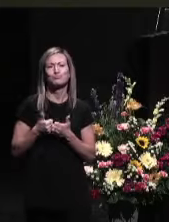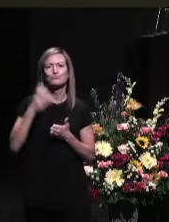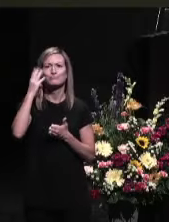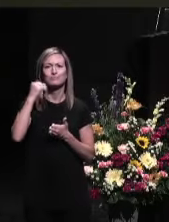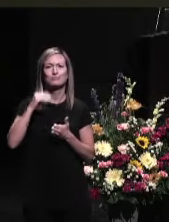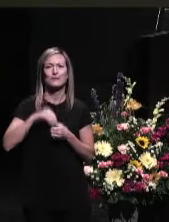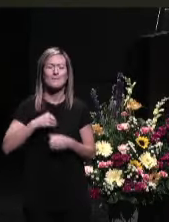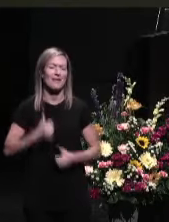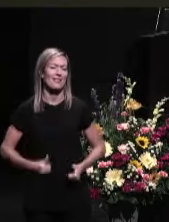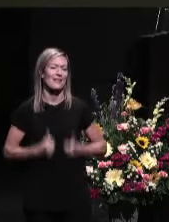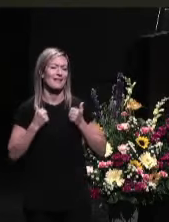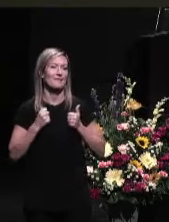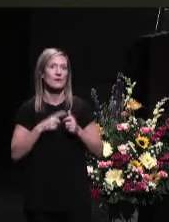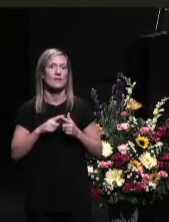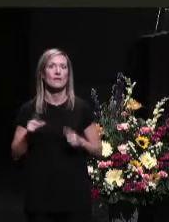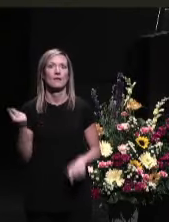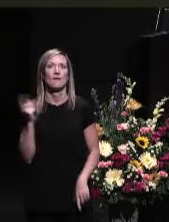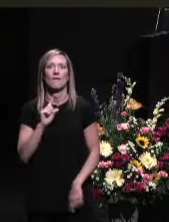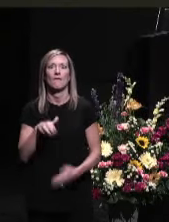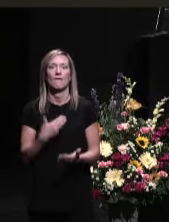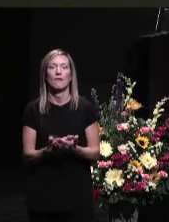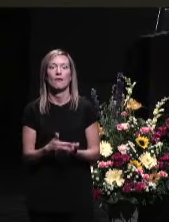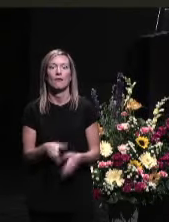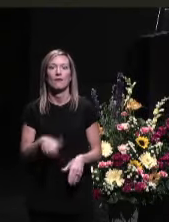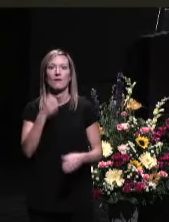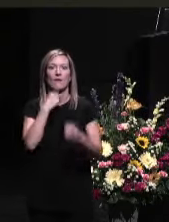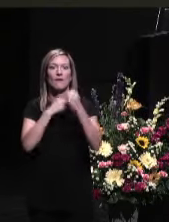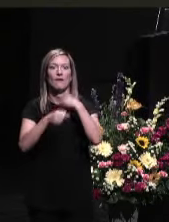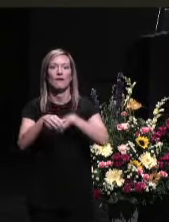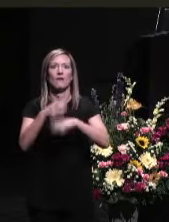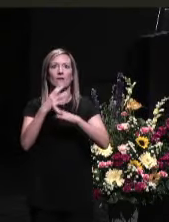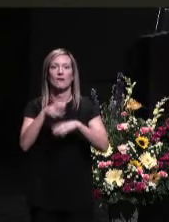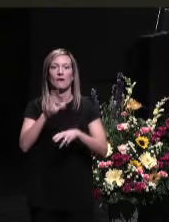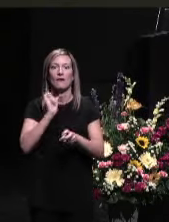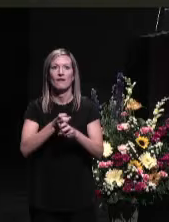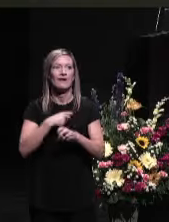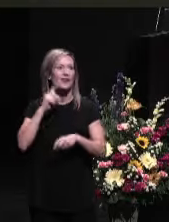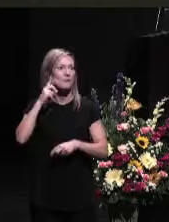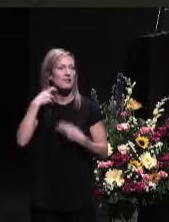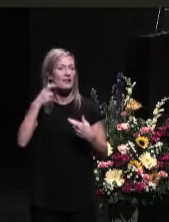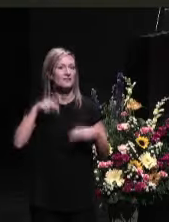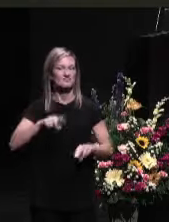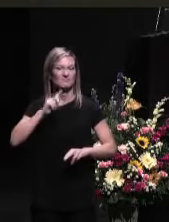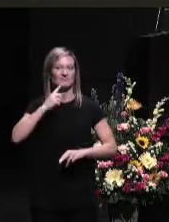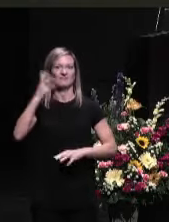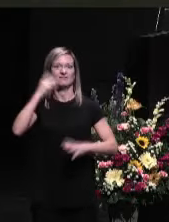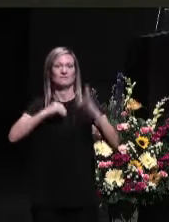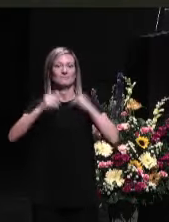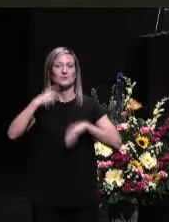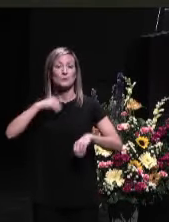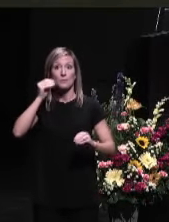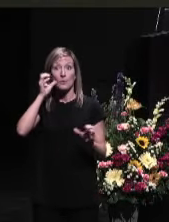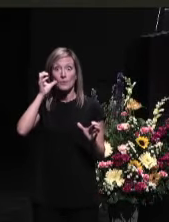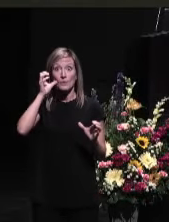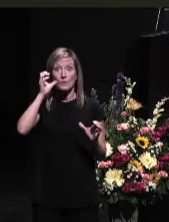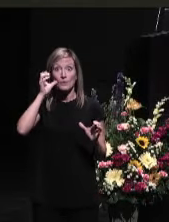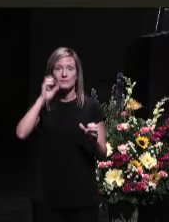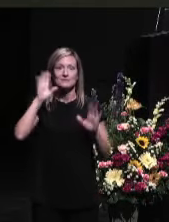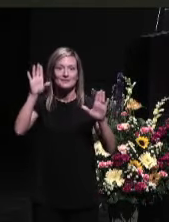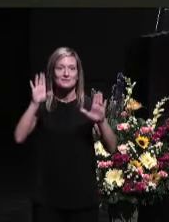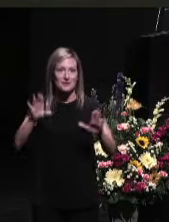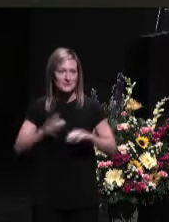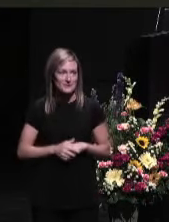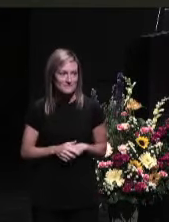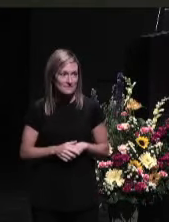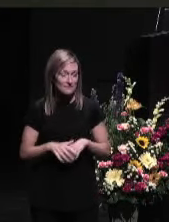it hit me right between the eyes on the first day. I realized how serious this is. And she just had these big eyes. It was incredible.